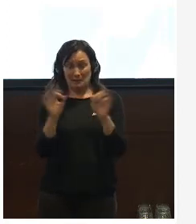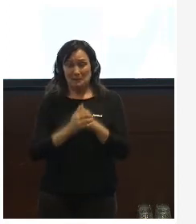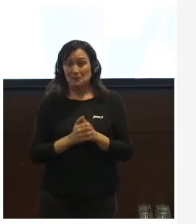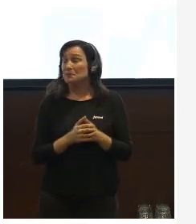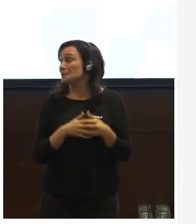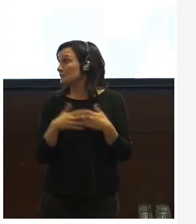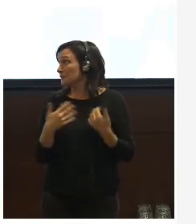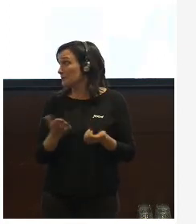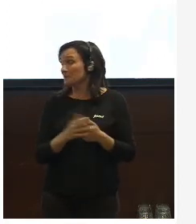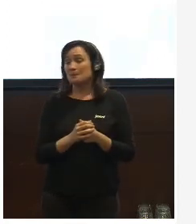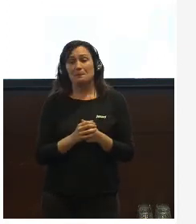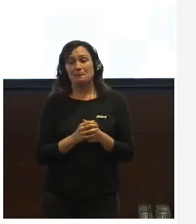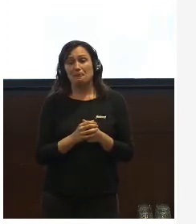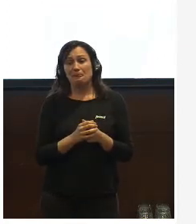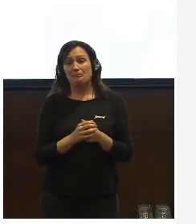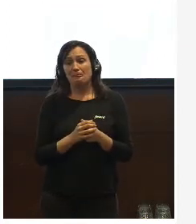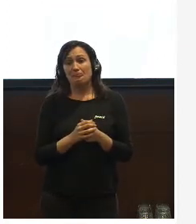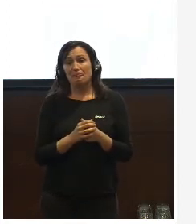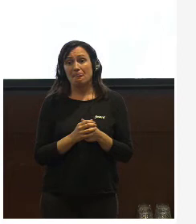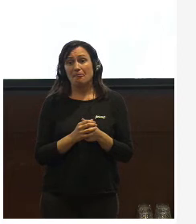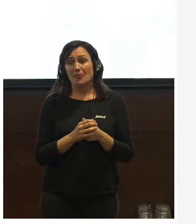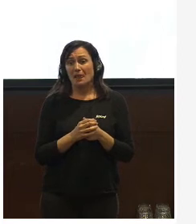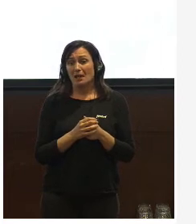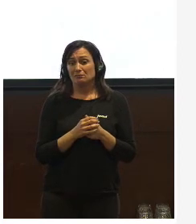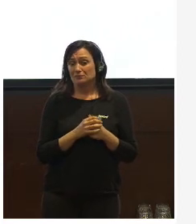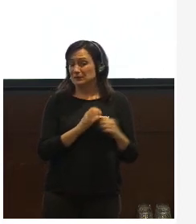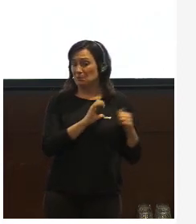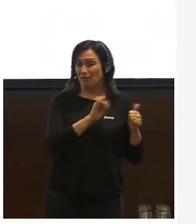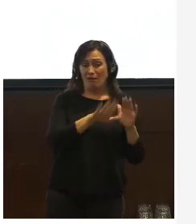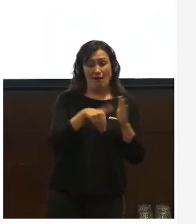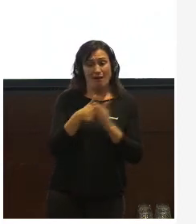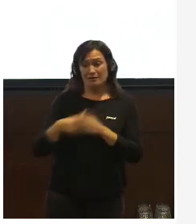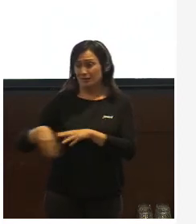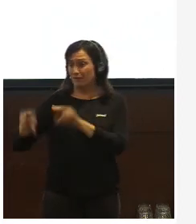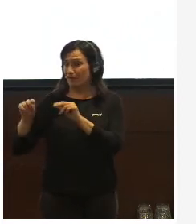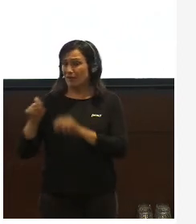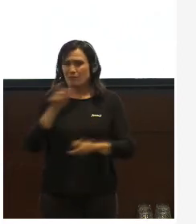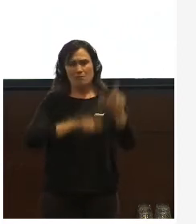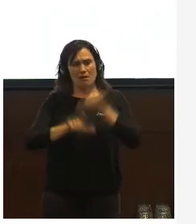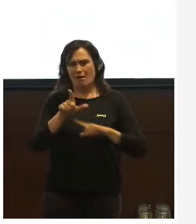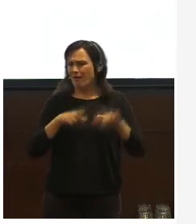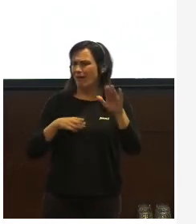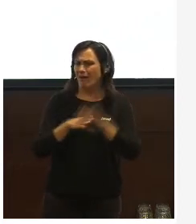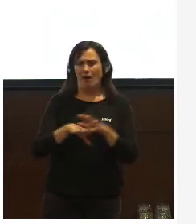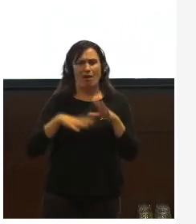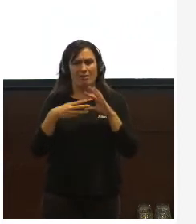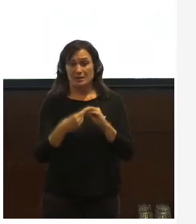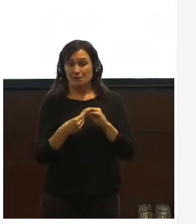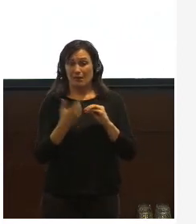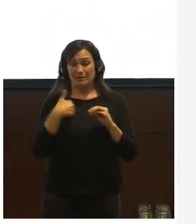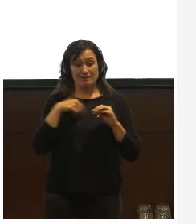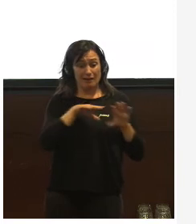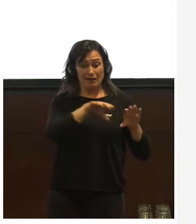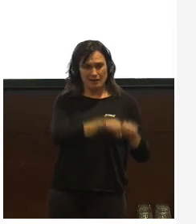To make sure that from the beginning to the end, the journey is accessible. From the booking, we make it easy, we provide them with the